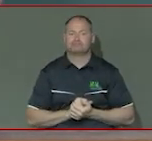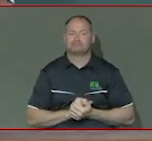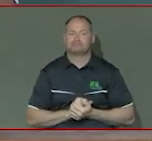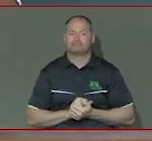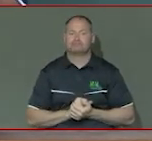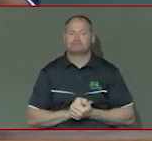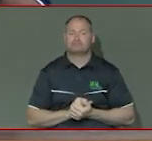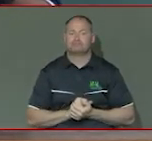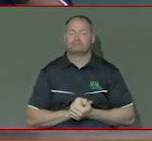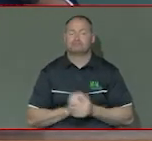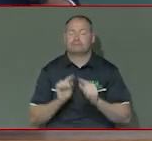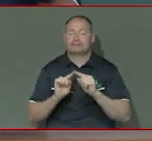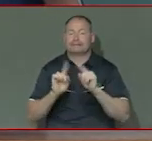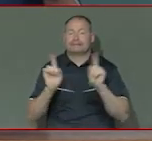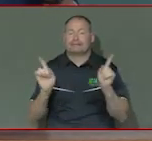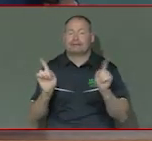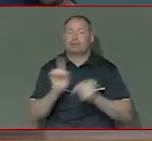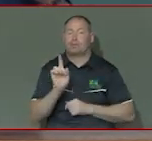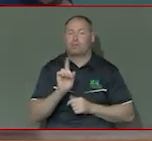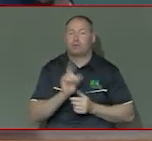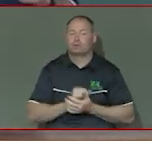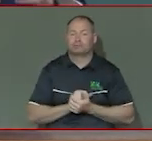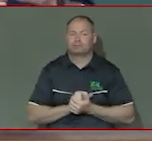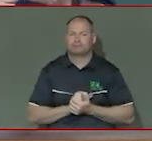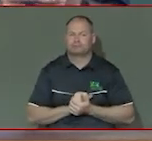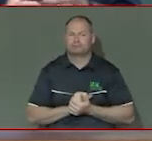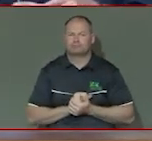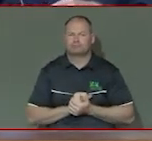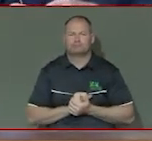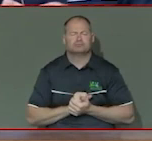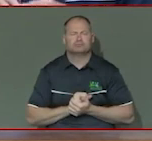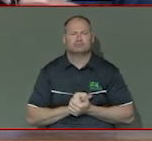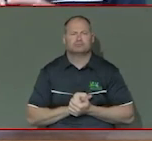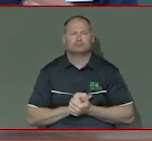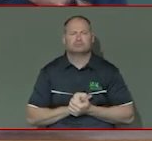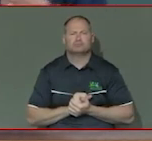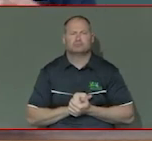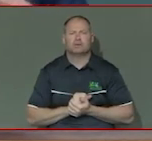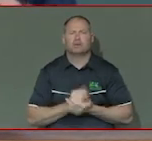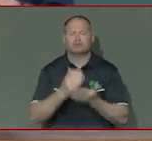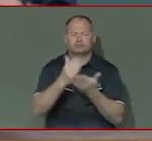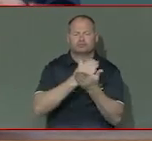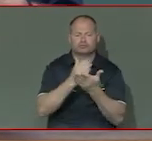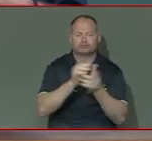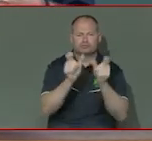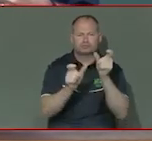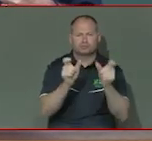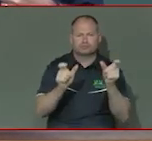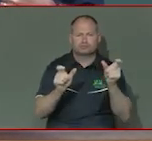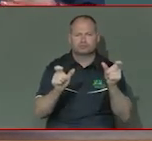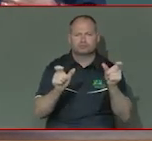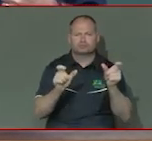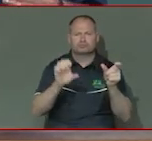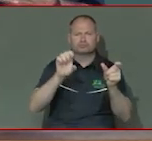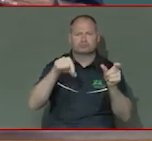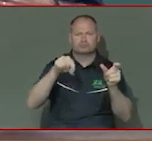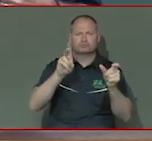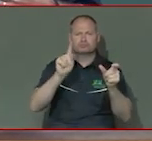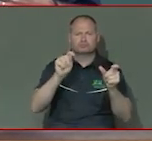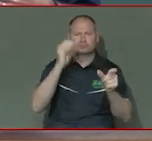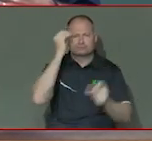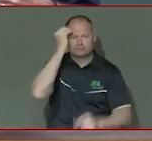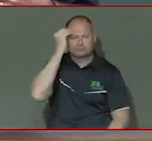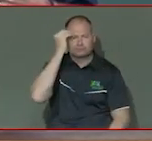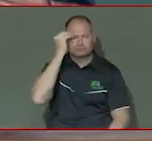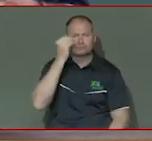The one difference is, who will be interested in the return on shareholders' equity? The